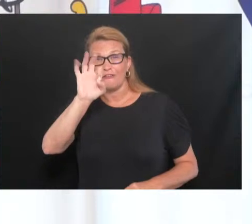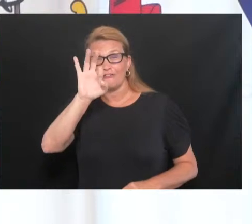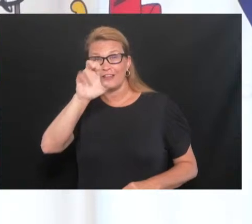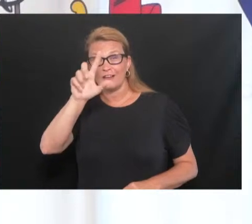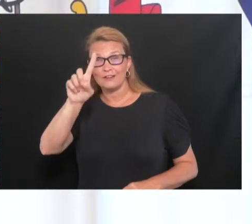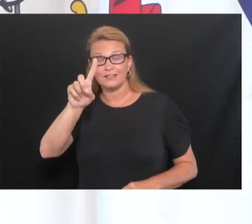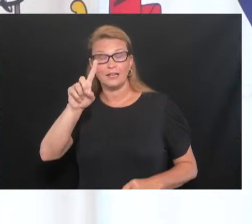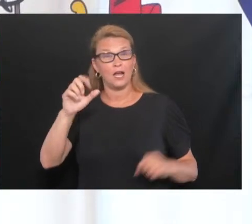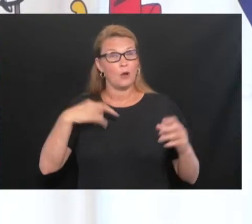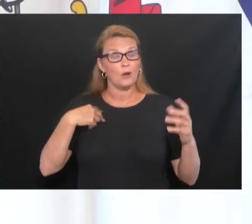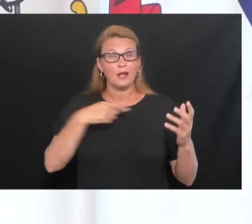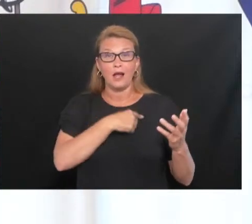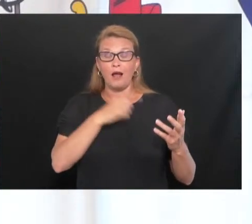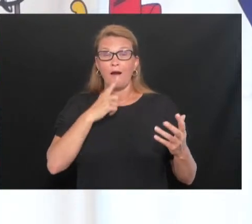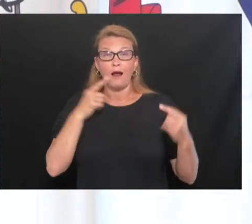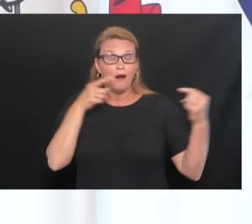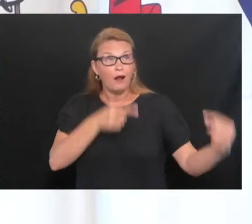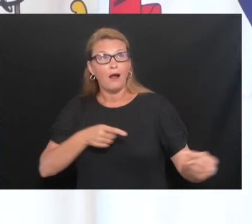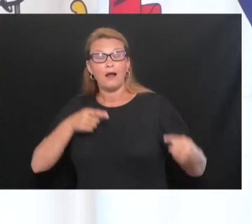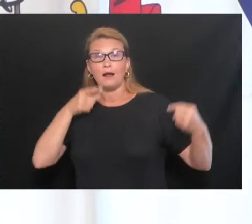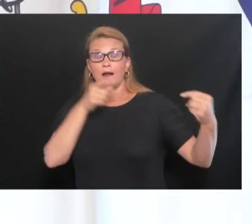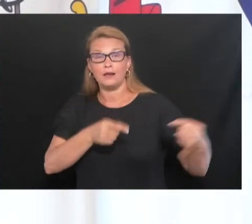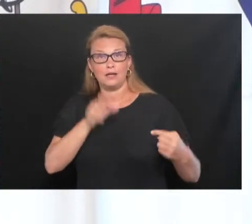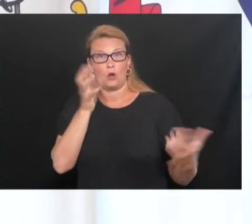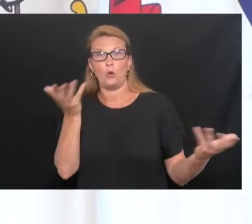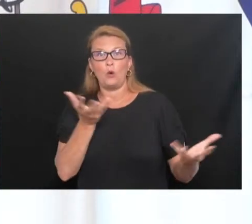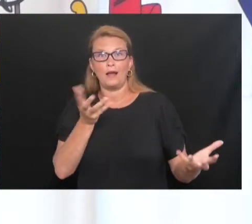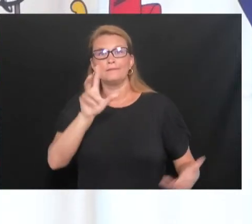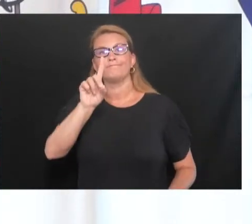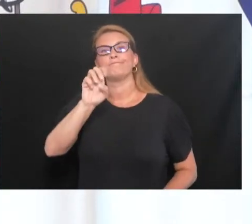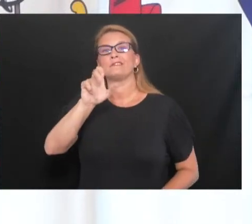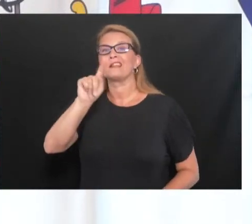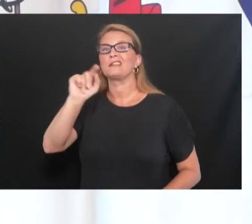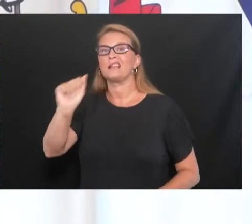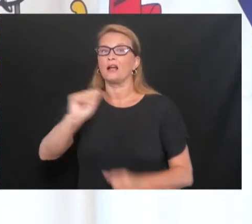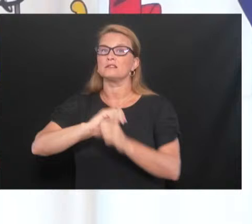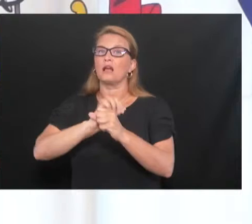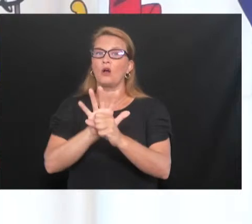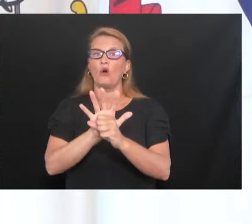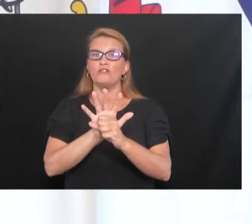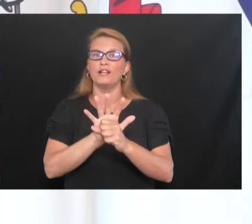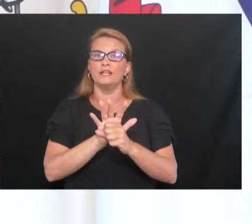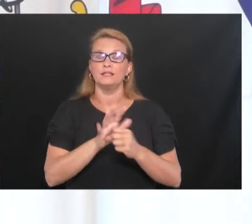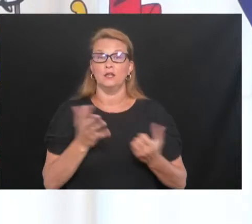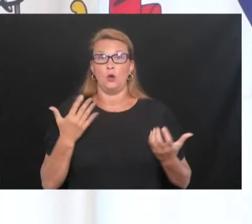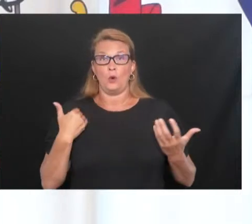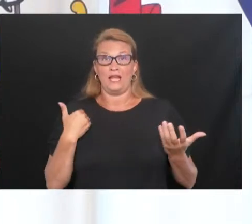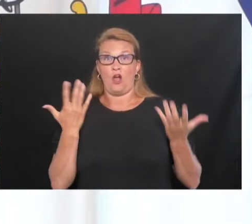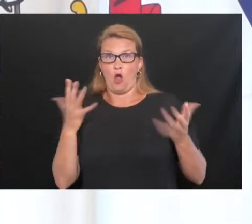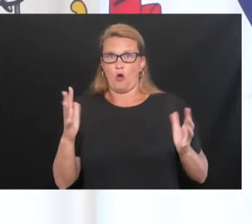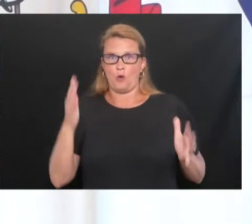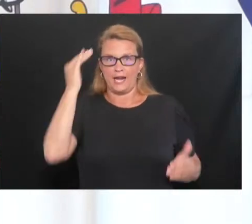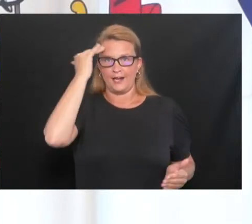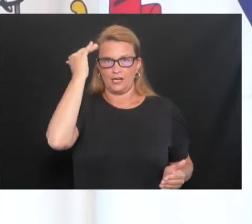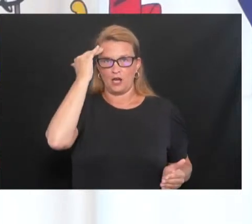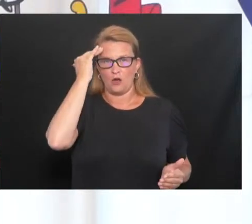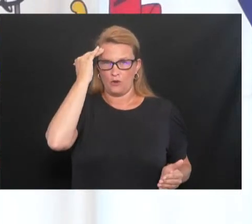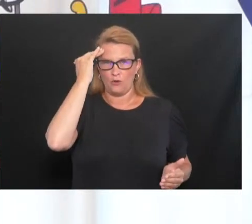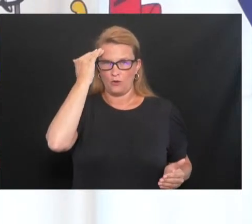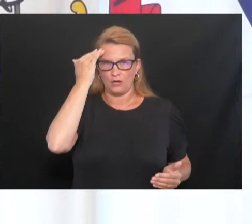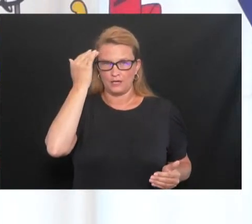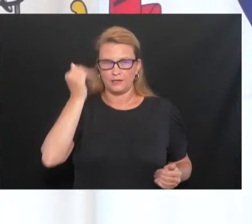and the battlefield is the Delta variant. Here's what we know. We know